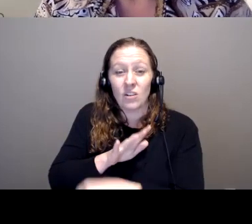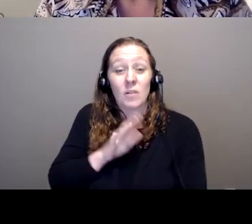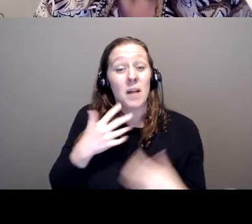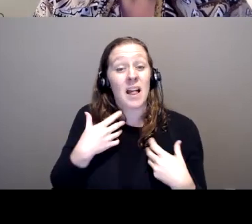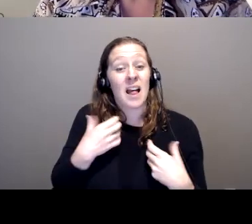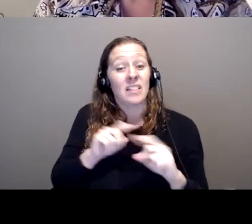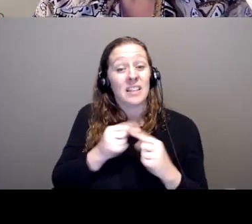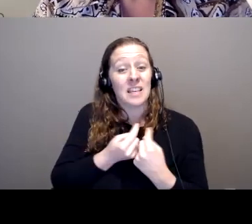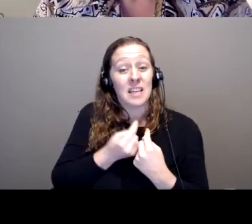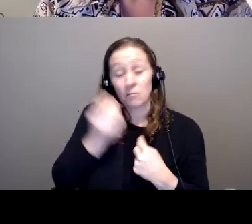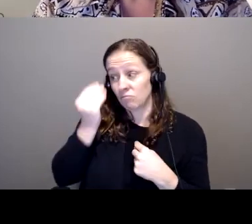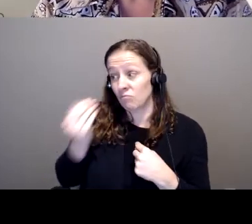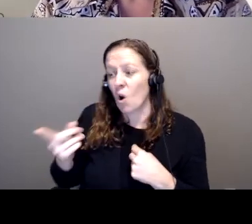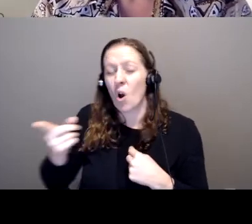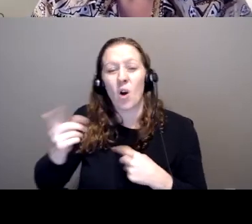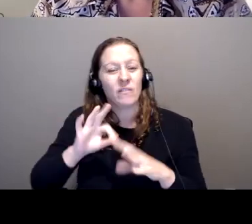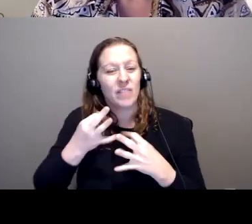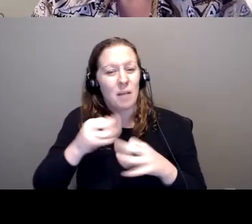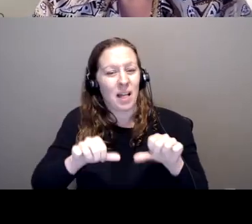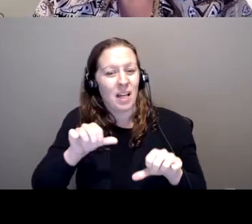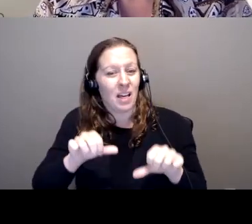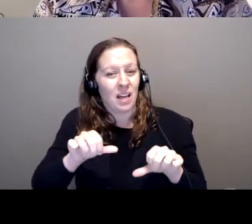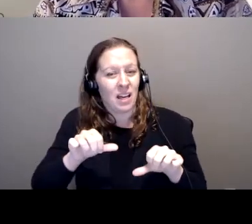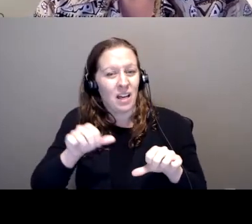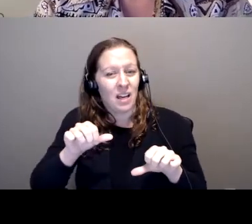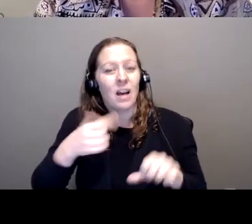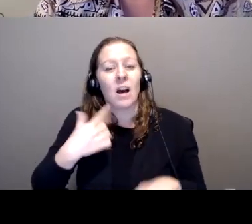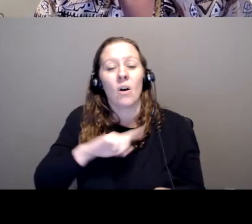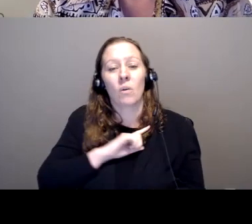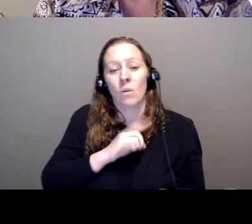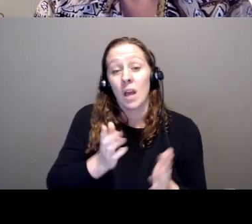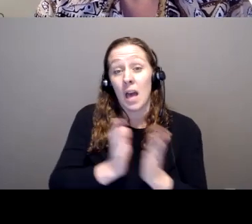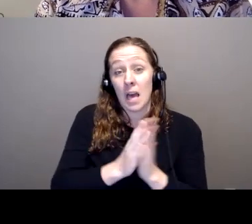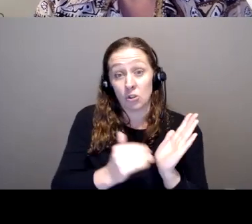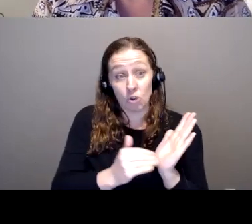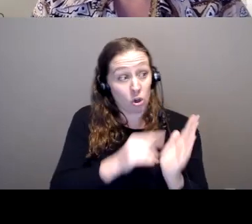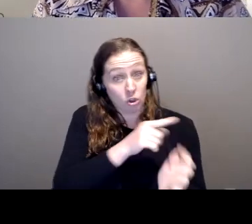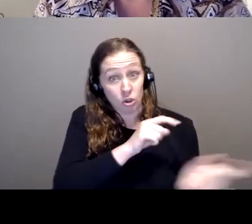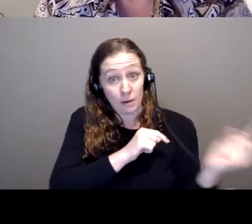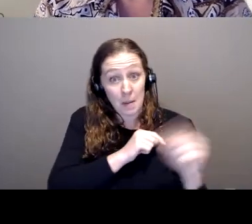team. So we asked if the doctor could come